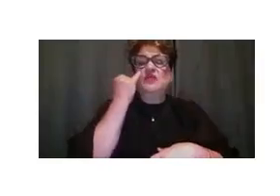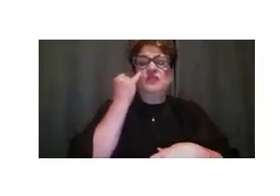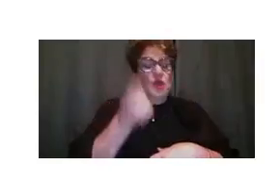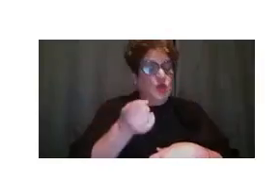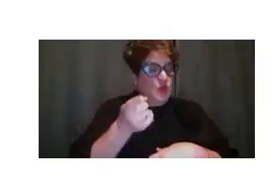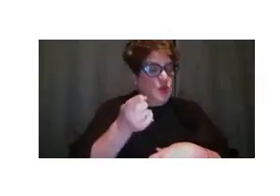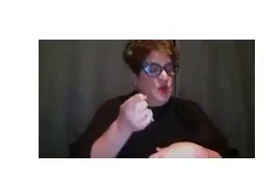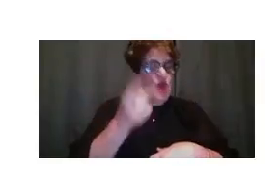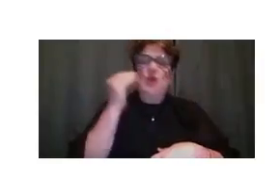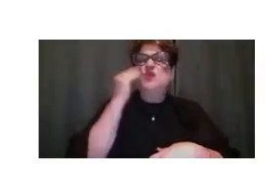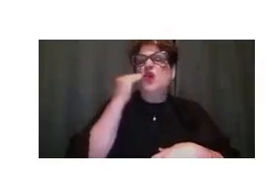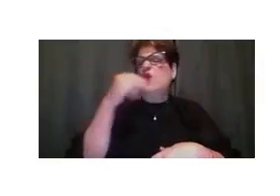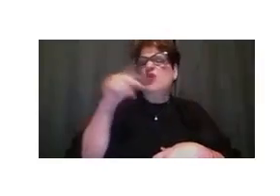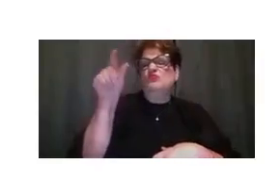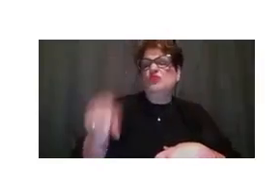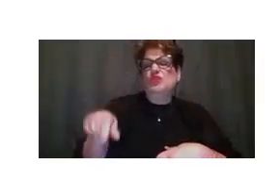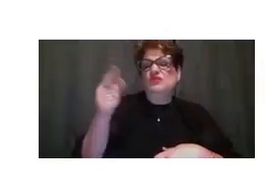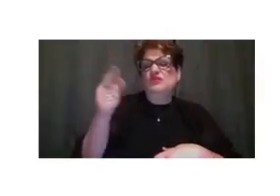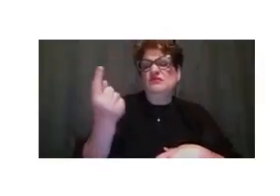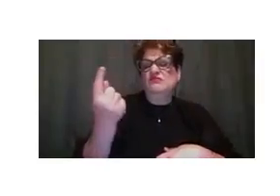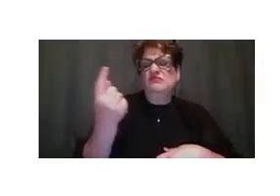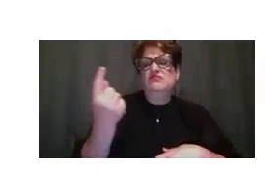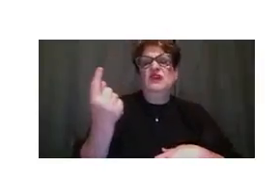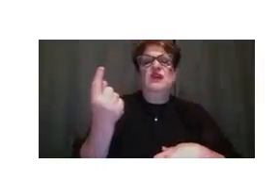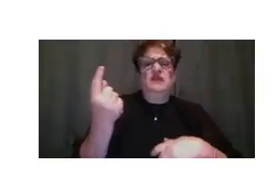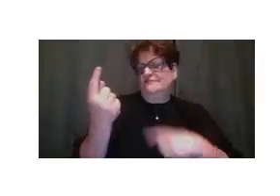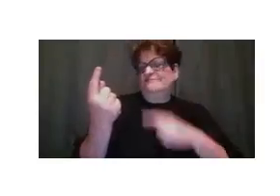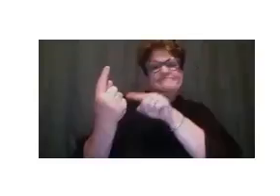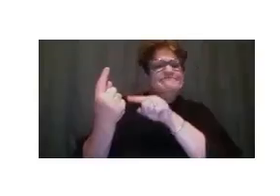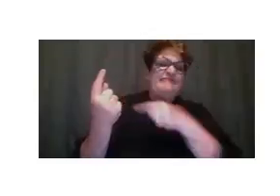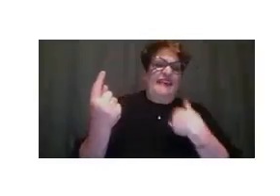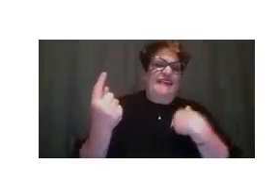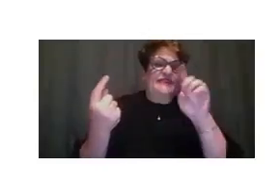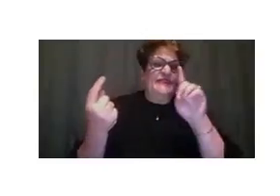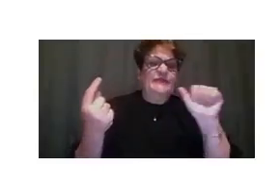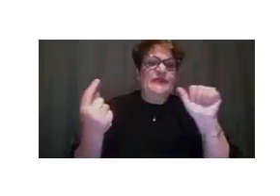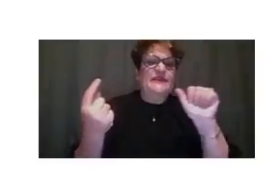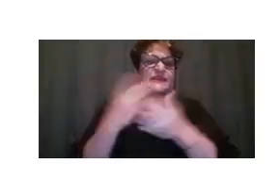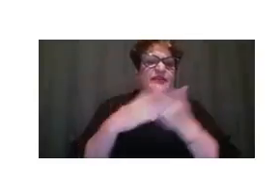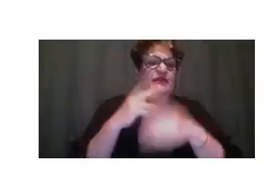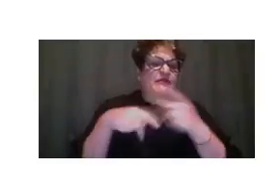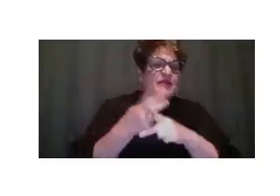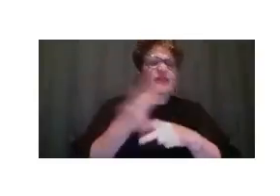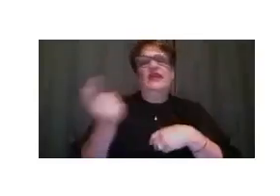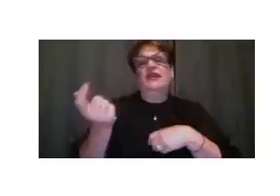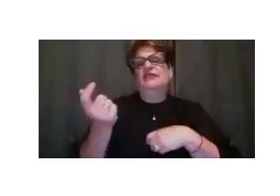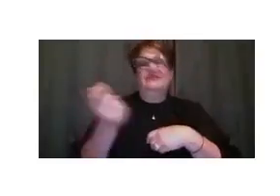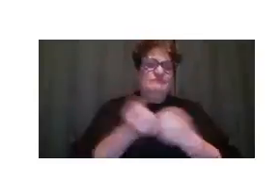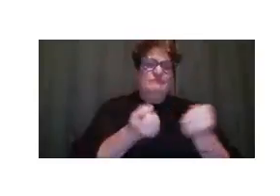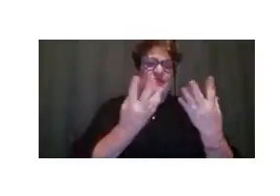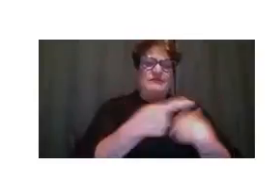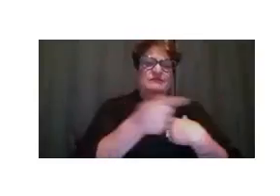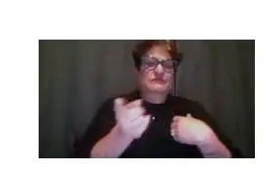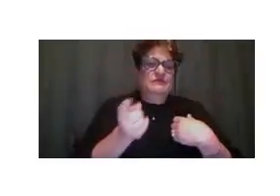you know someone with a disability, and most of us do, and